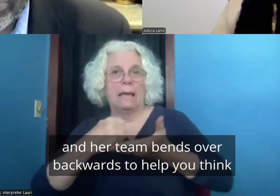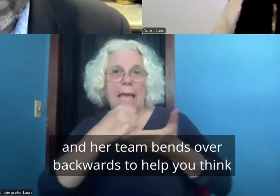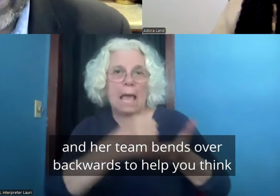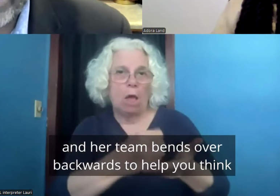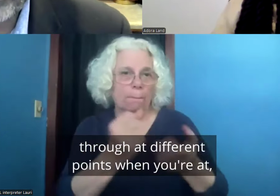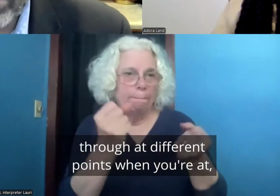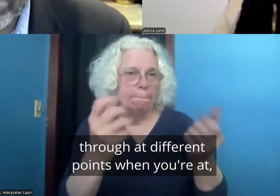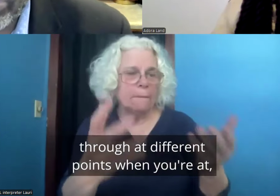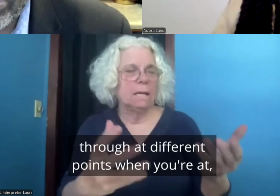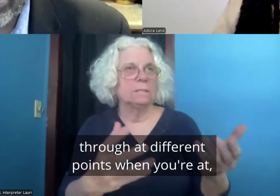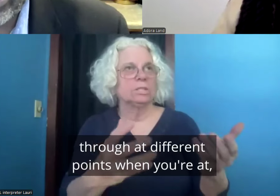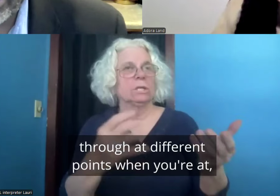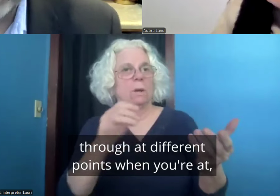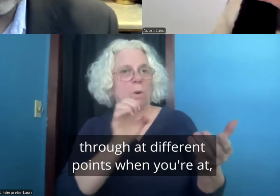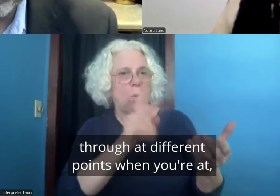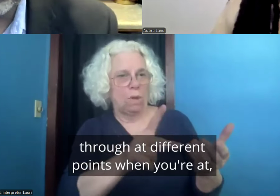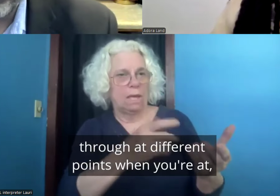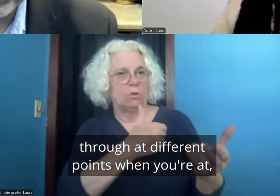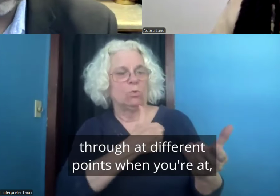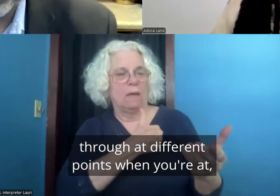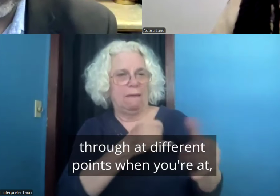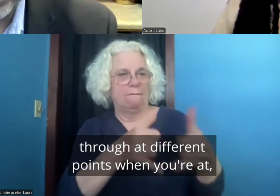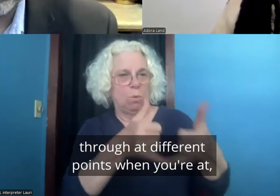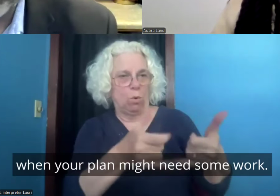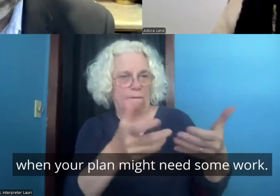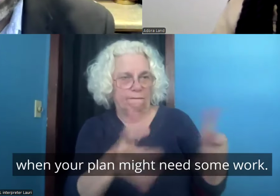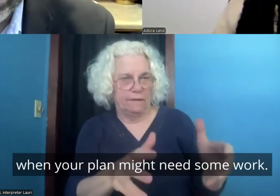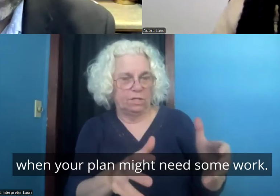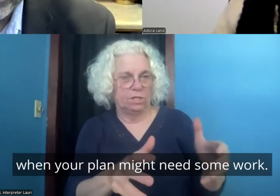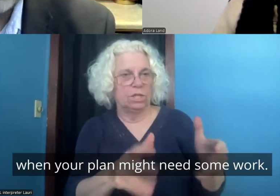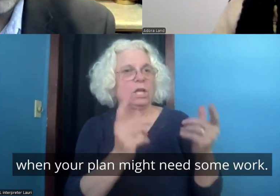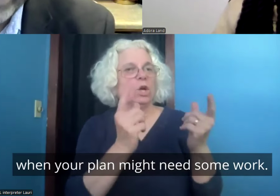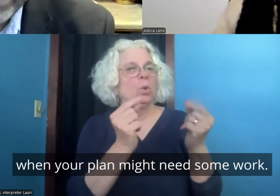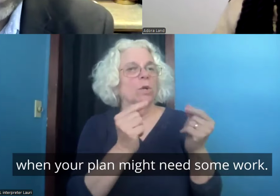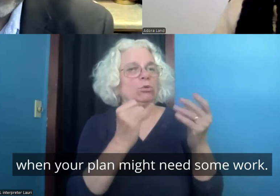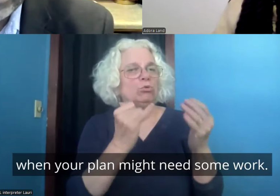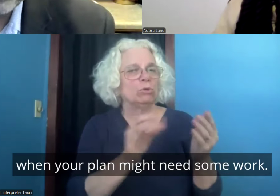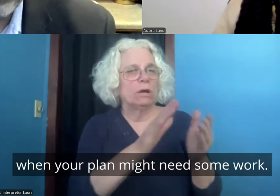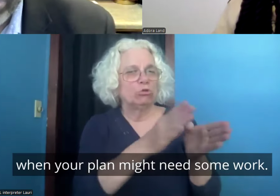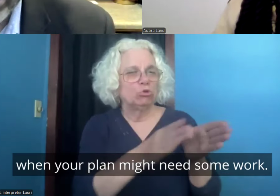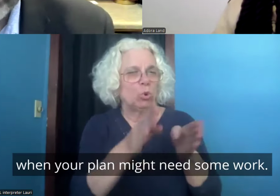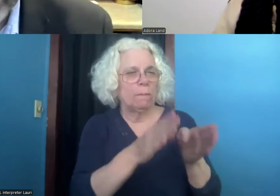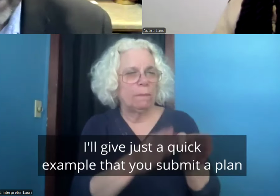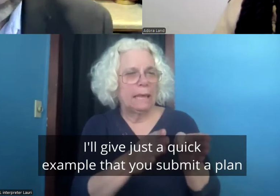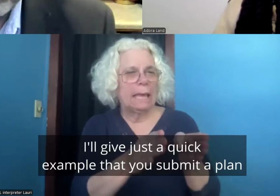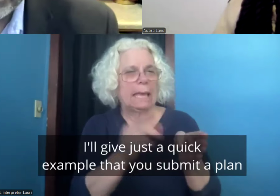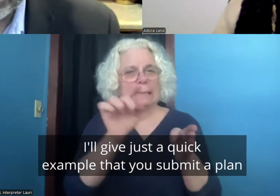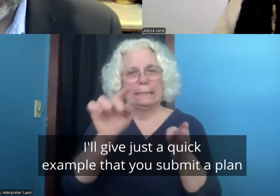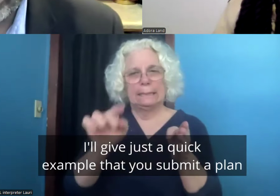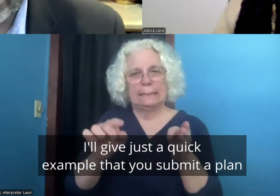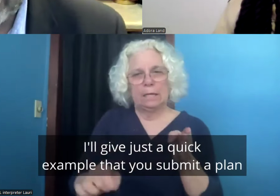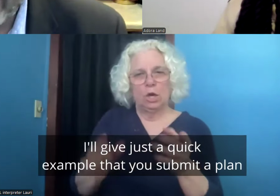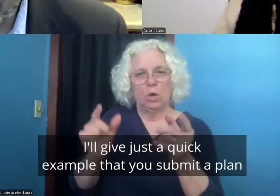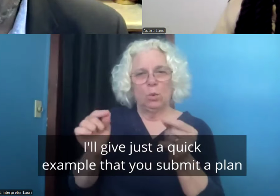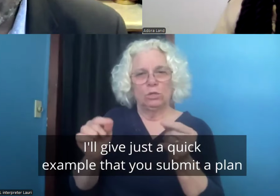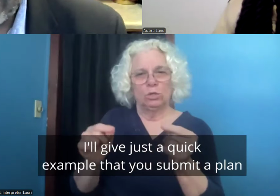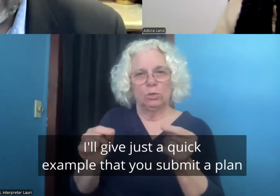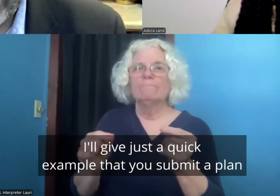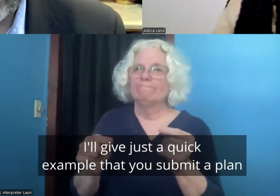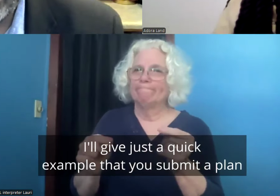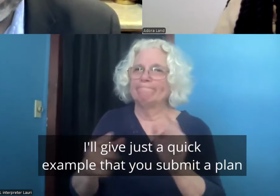you think through at different points when your plan might need some work. I'll give just a quick